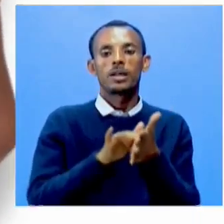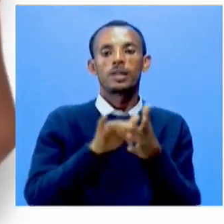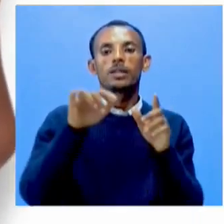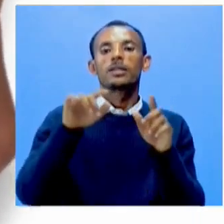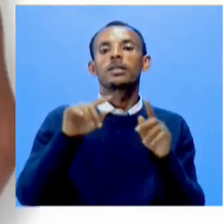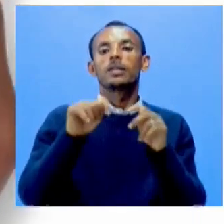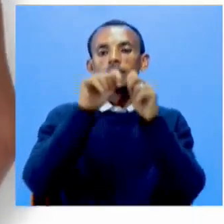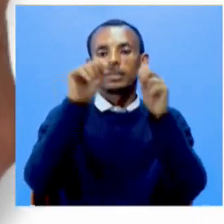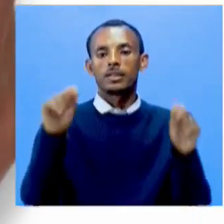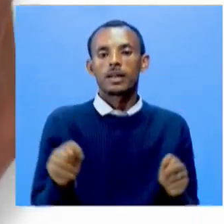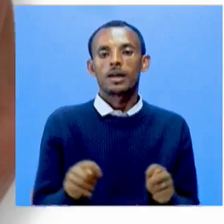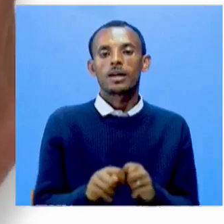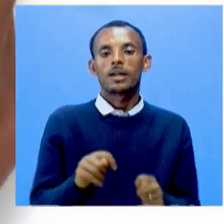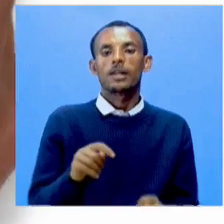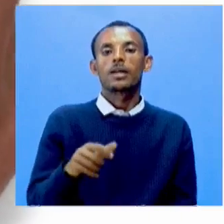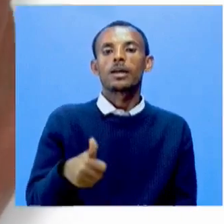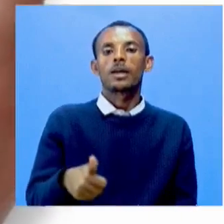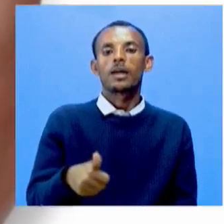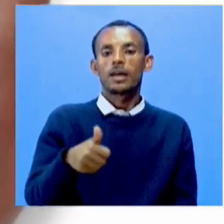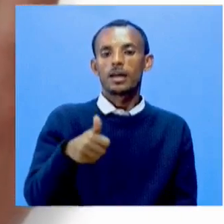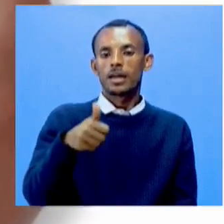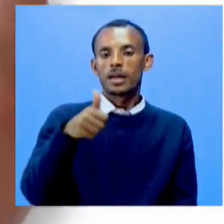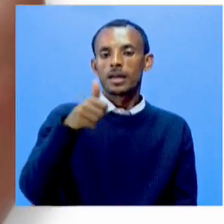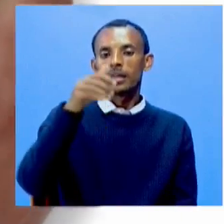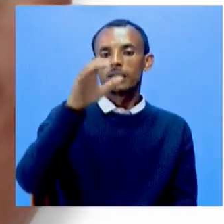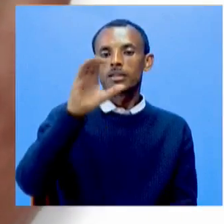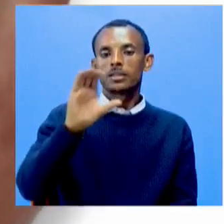triangle ACB